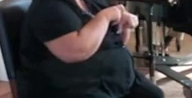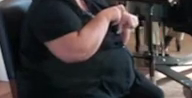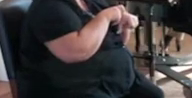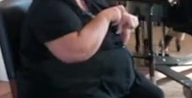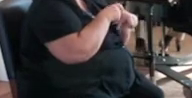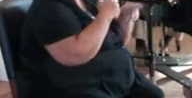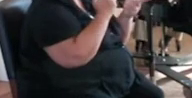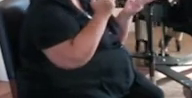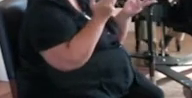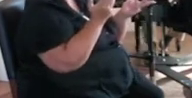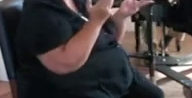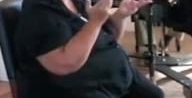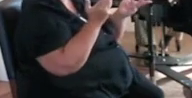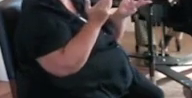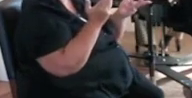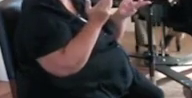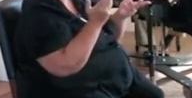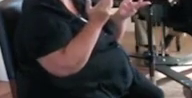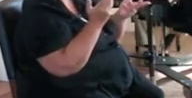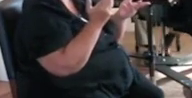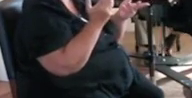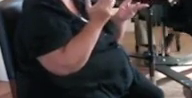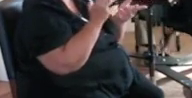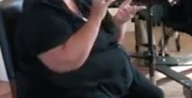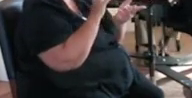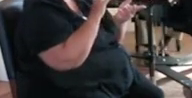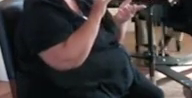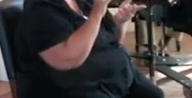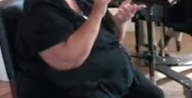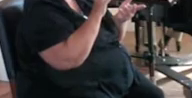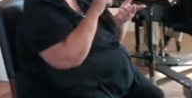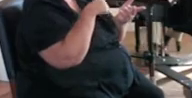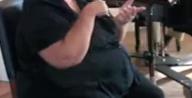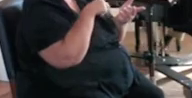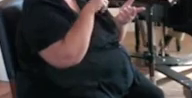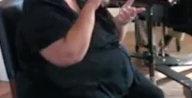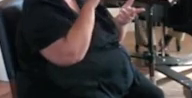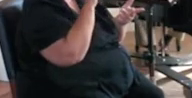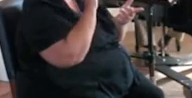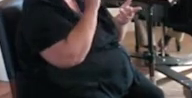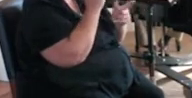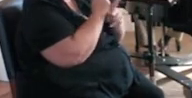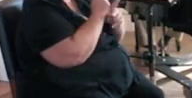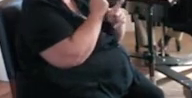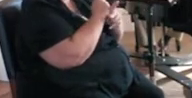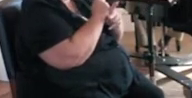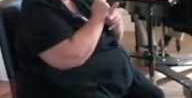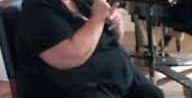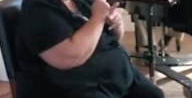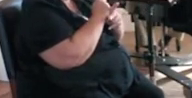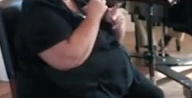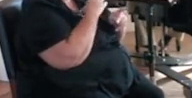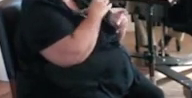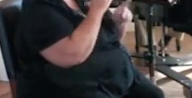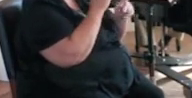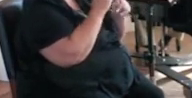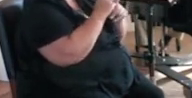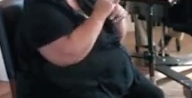The Call to Care Coordinating Council will be meeting in Anthony Lounge on October 30th. Sue